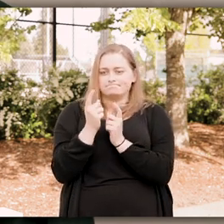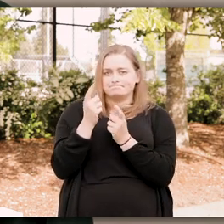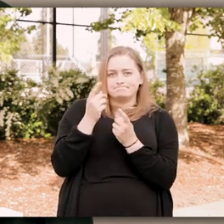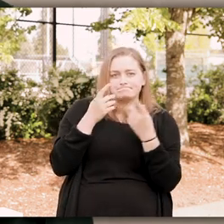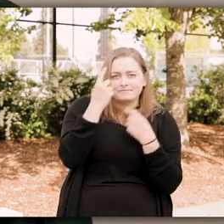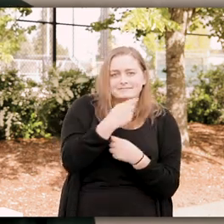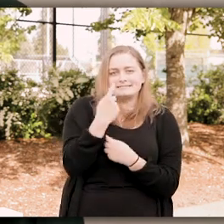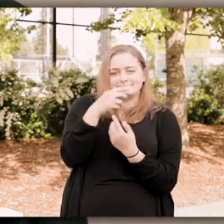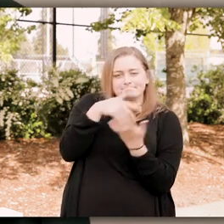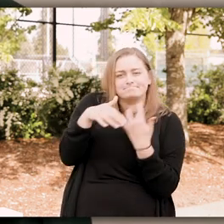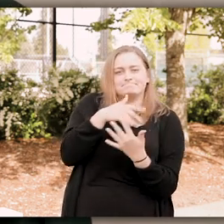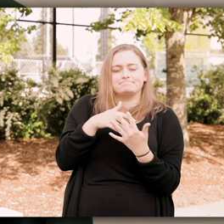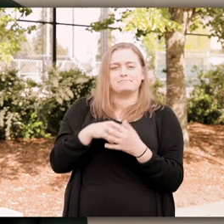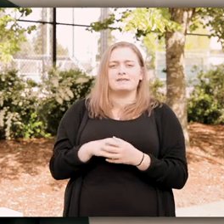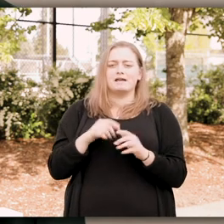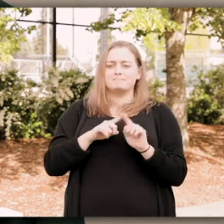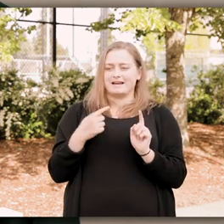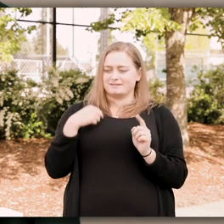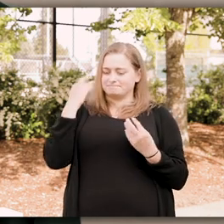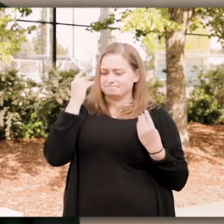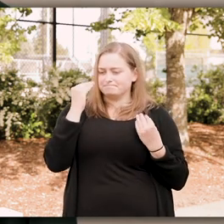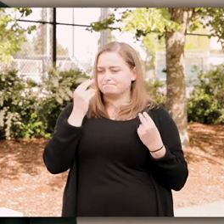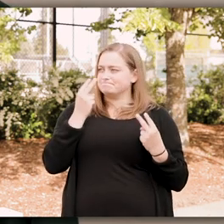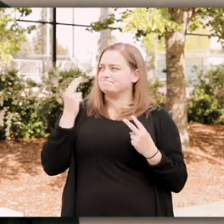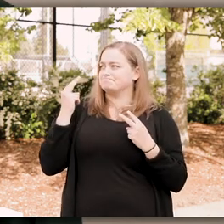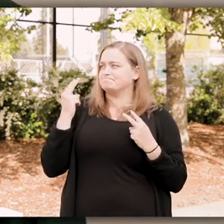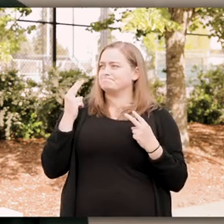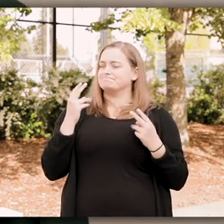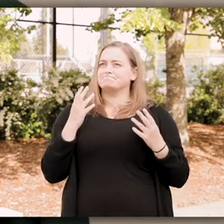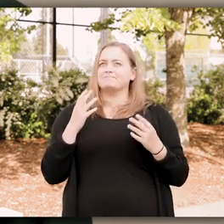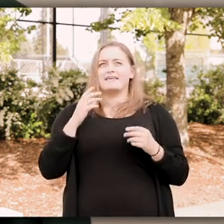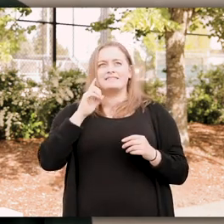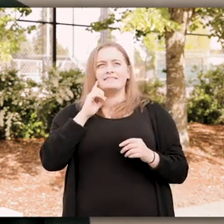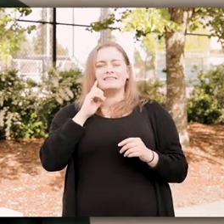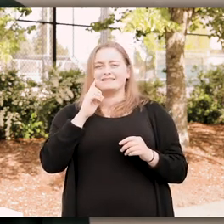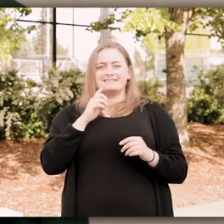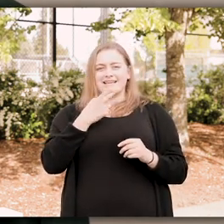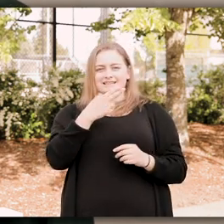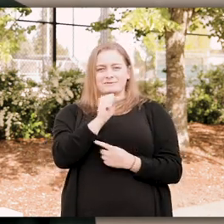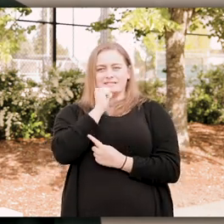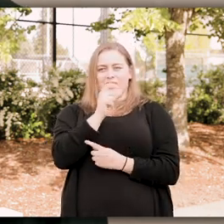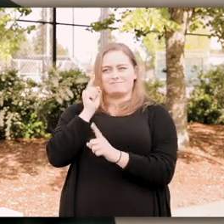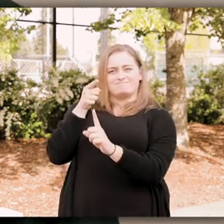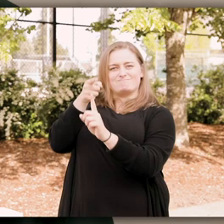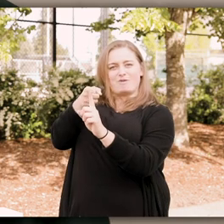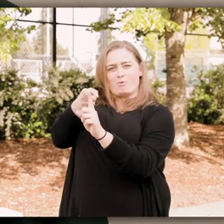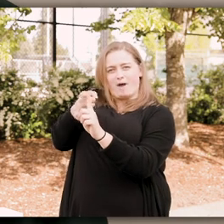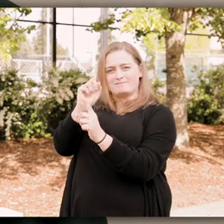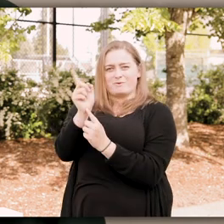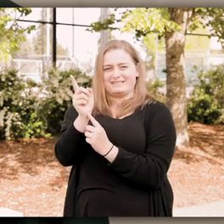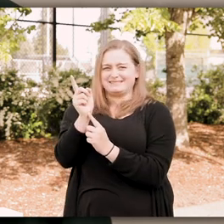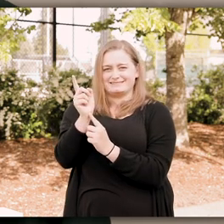more I've realized that high school does not come down to one singular moment. I now know more than ever that the best part of high